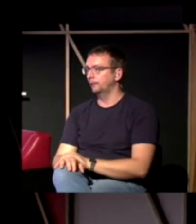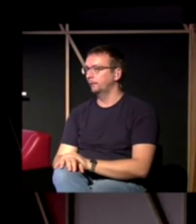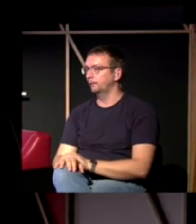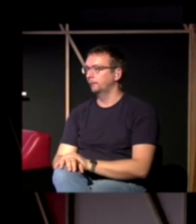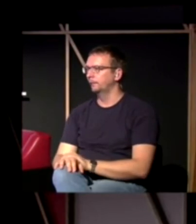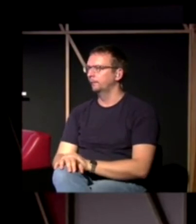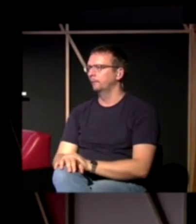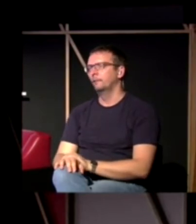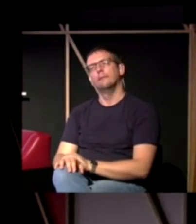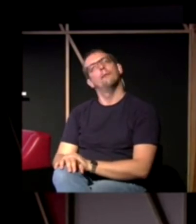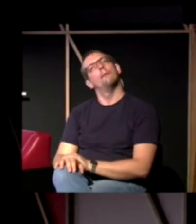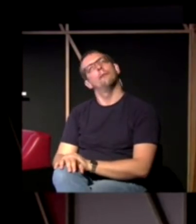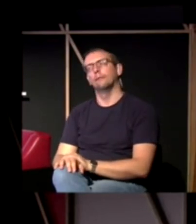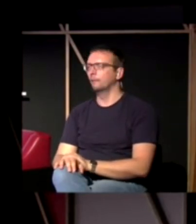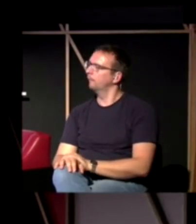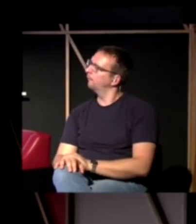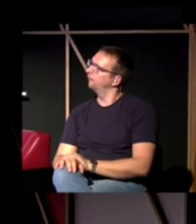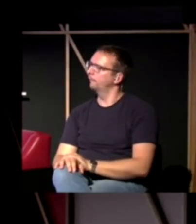Just down here at the front.